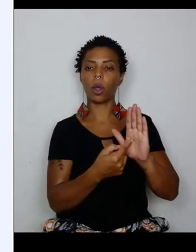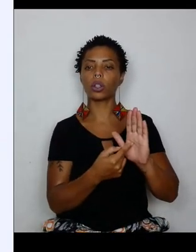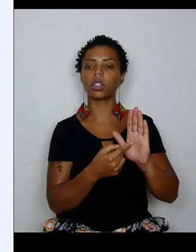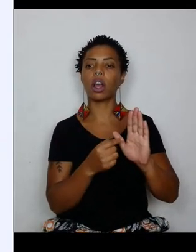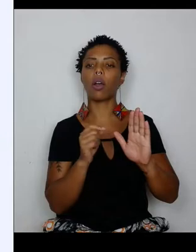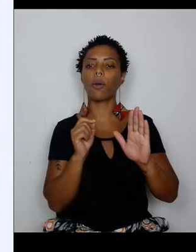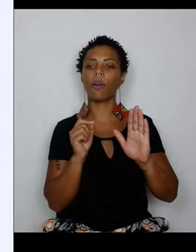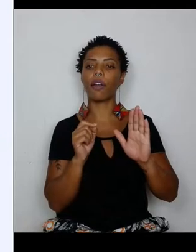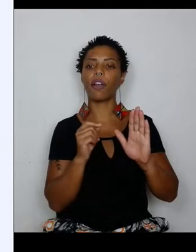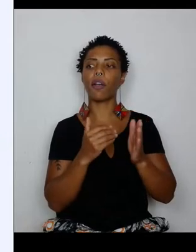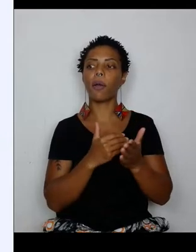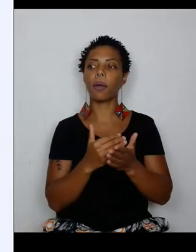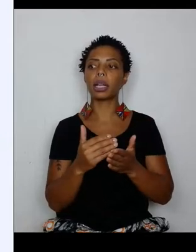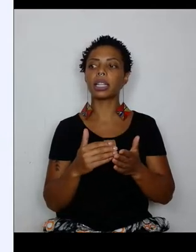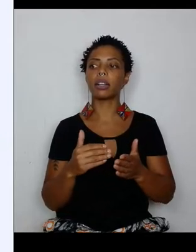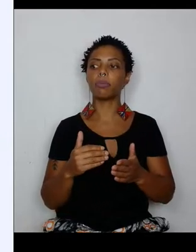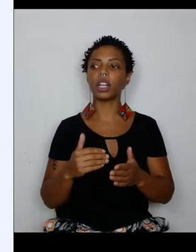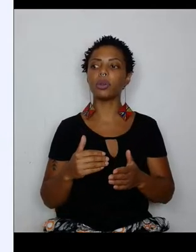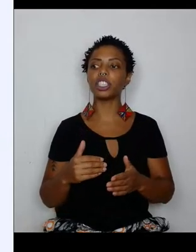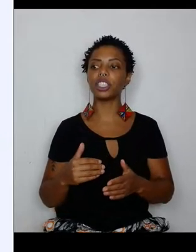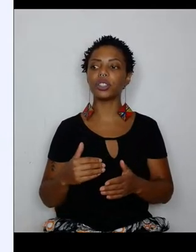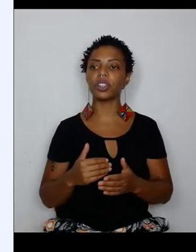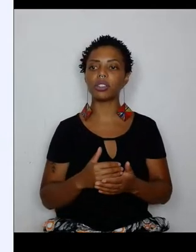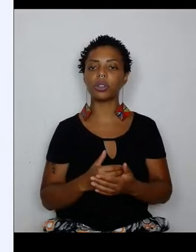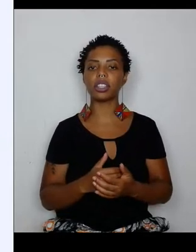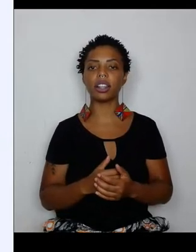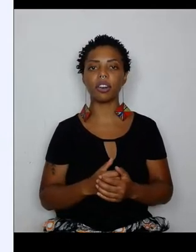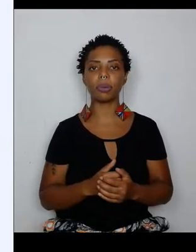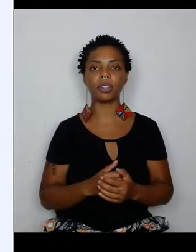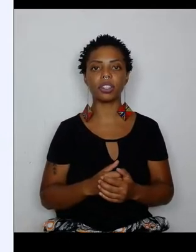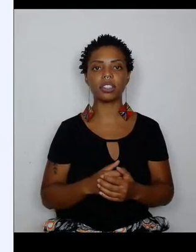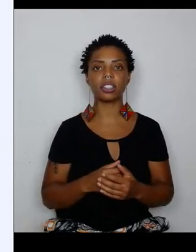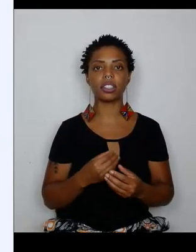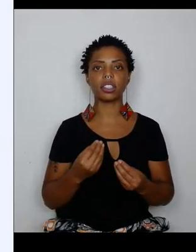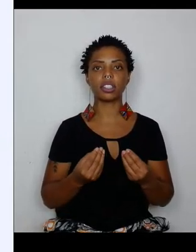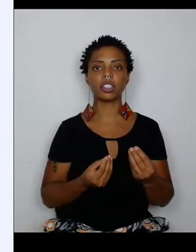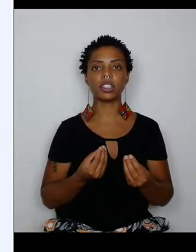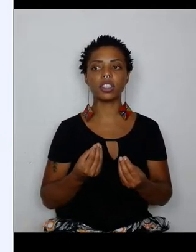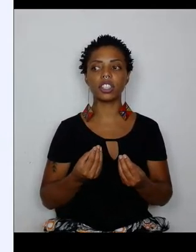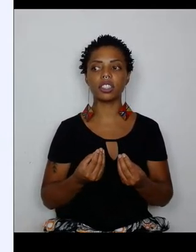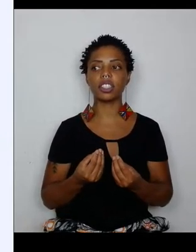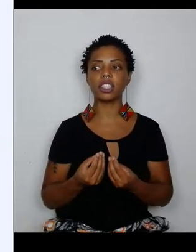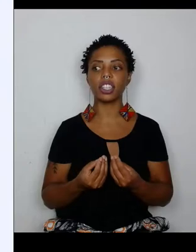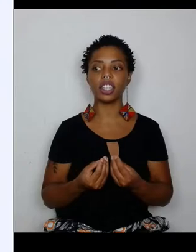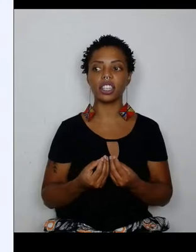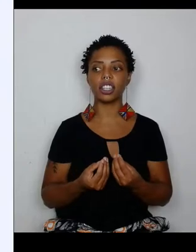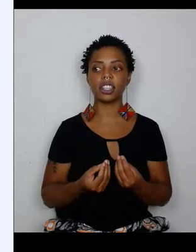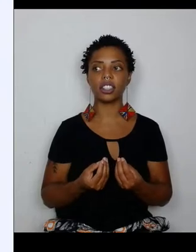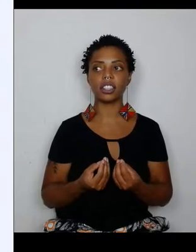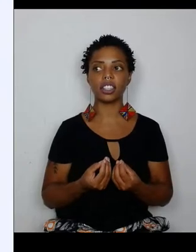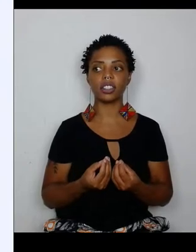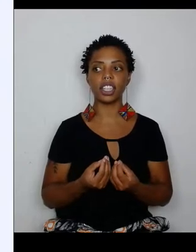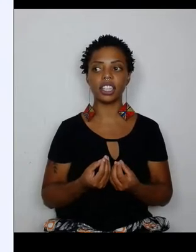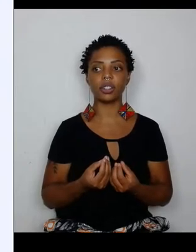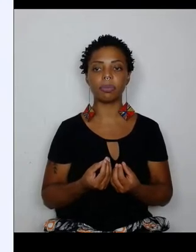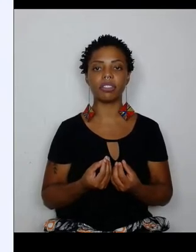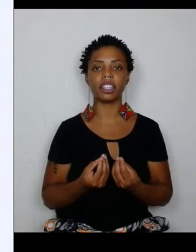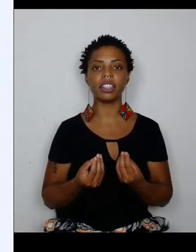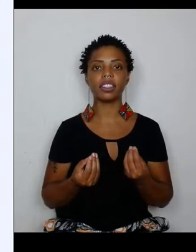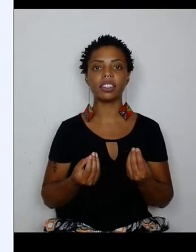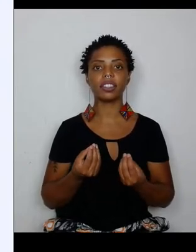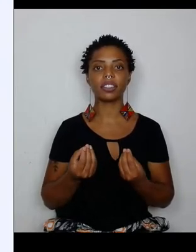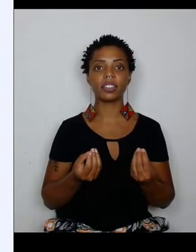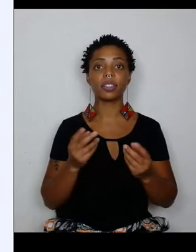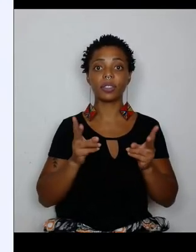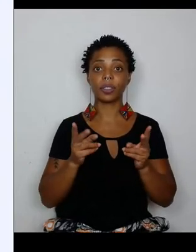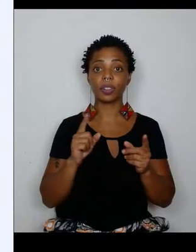slightly earlier to tahitian women of 1899 also from the mets collection the contrast suggests the